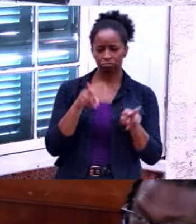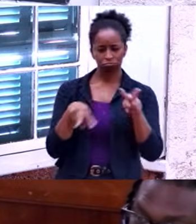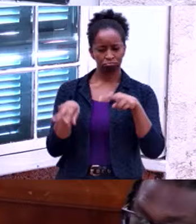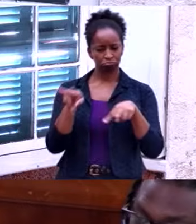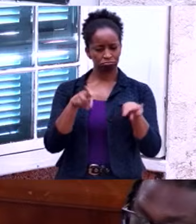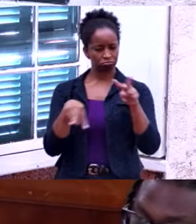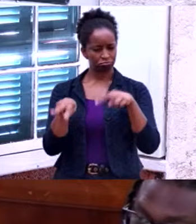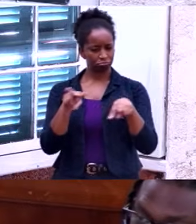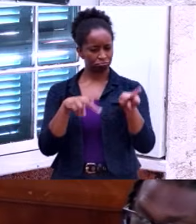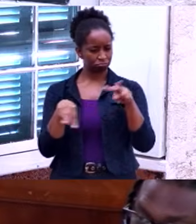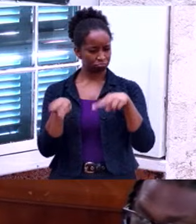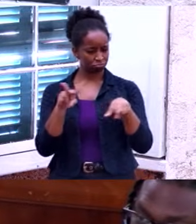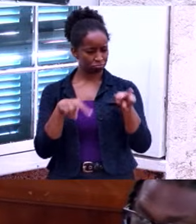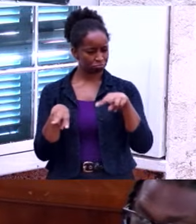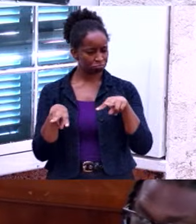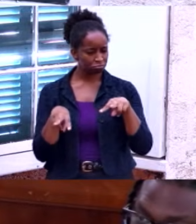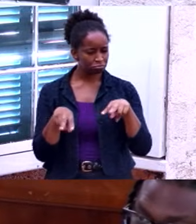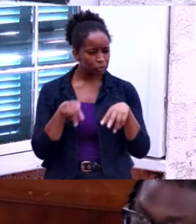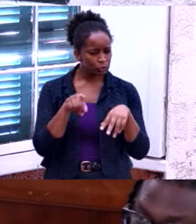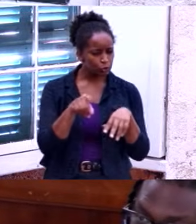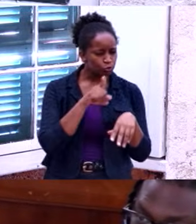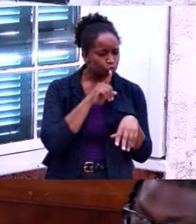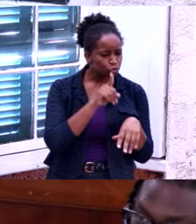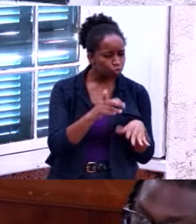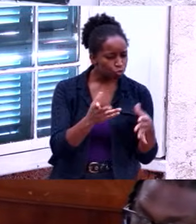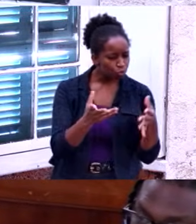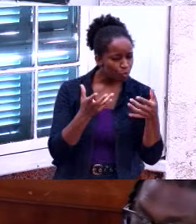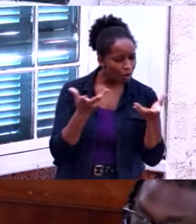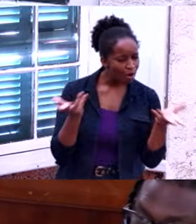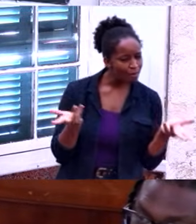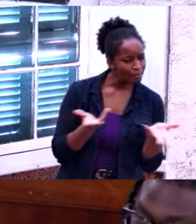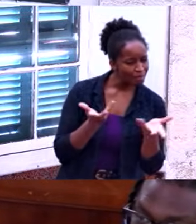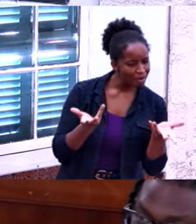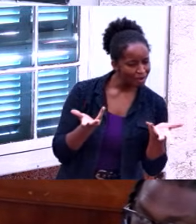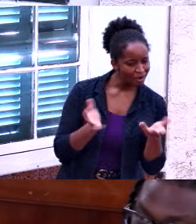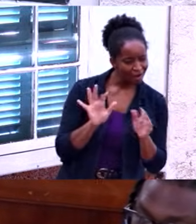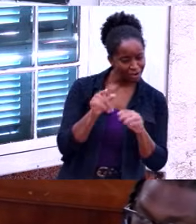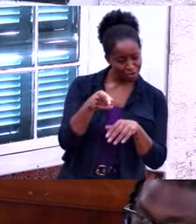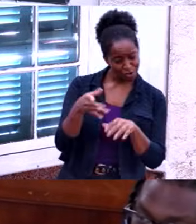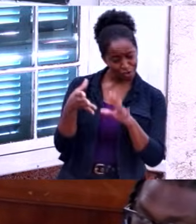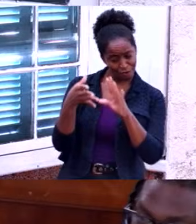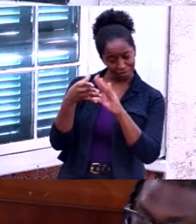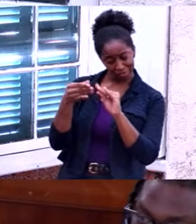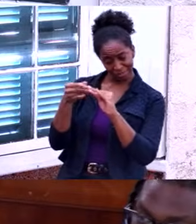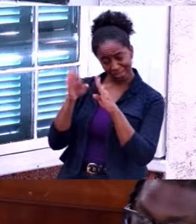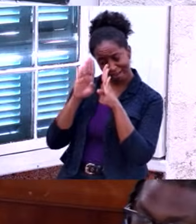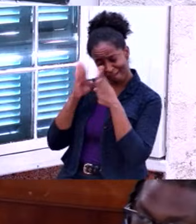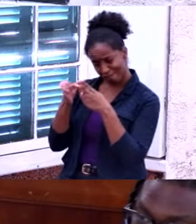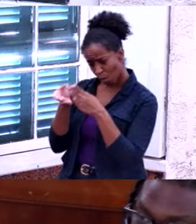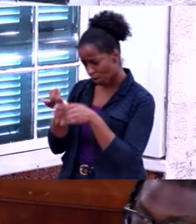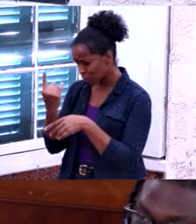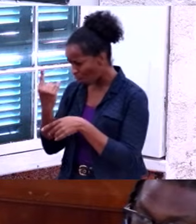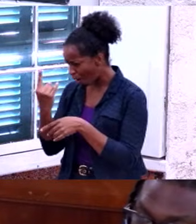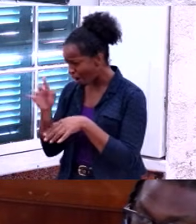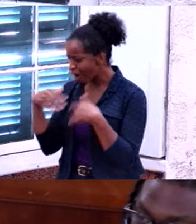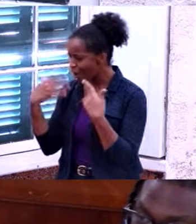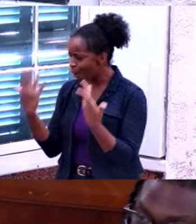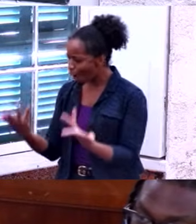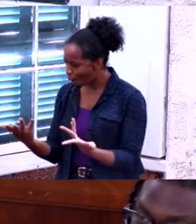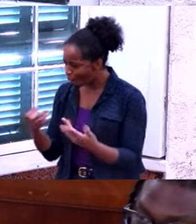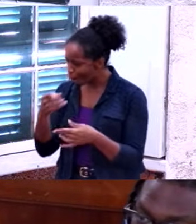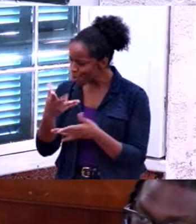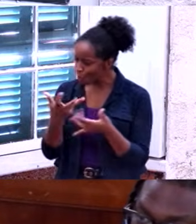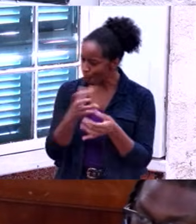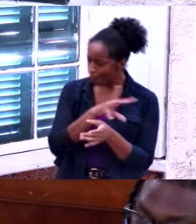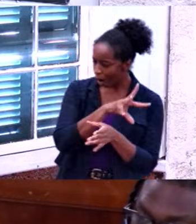antenna go and don't come back down. Because I'm connecting all these dots. And when you're hearing all these movements consistently,